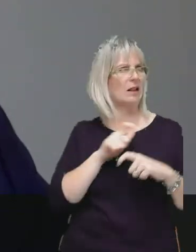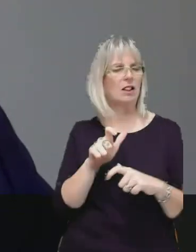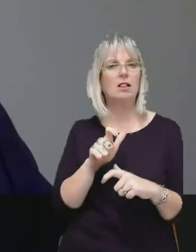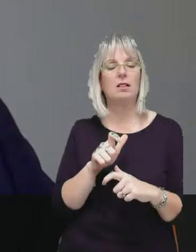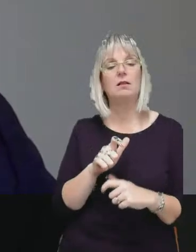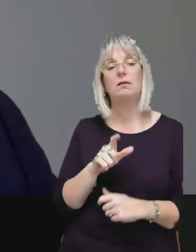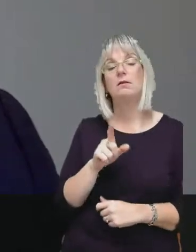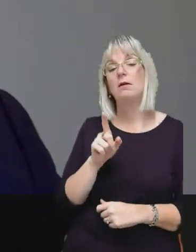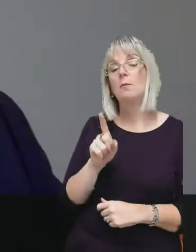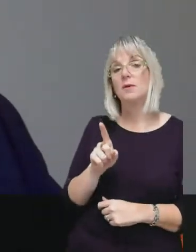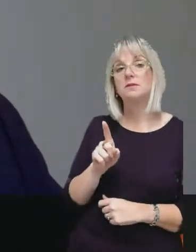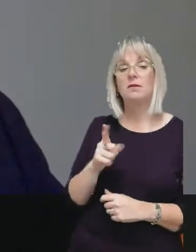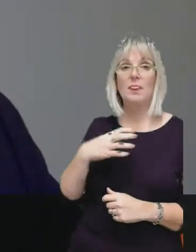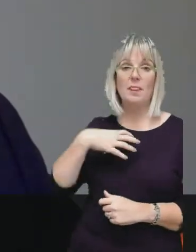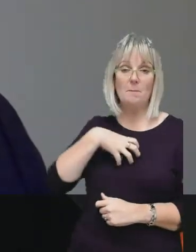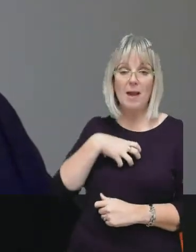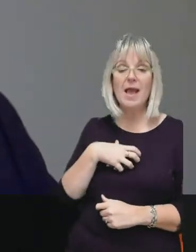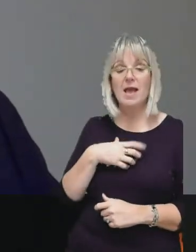emission zone. But